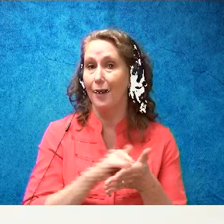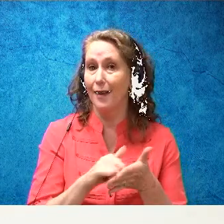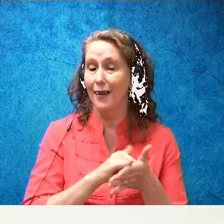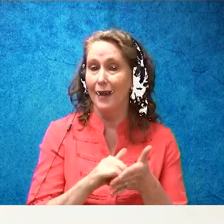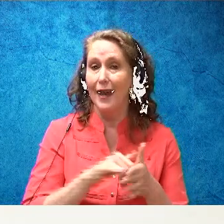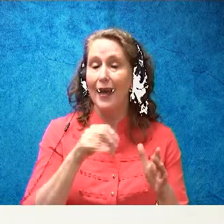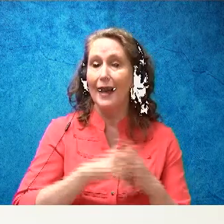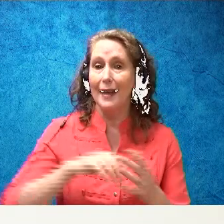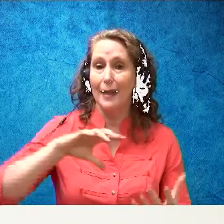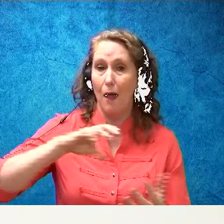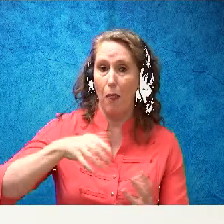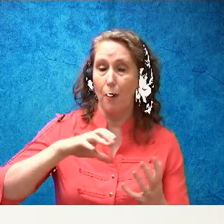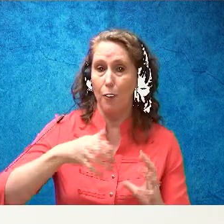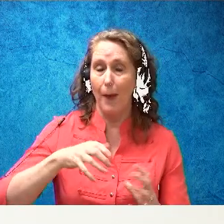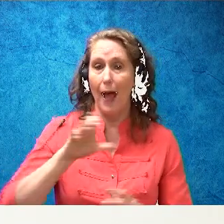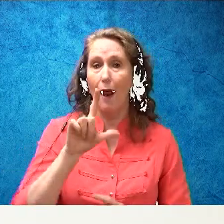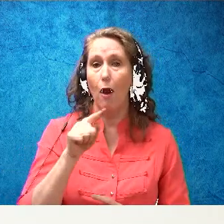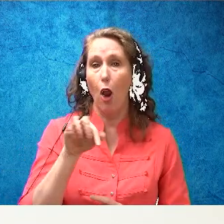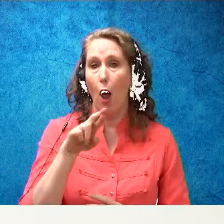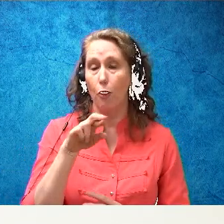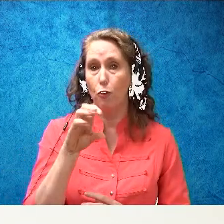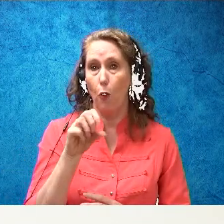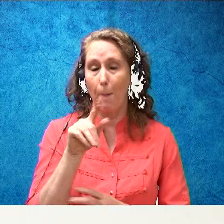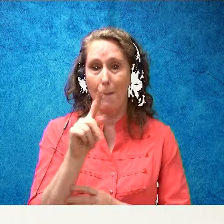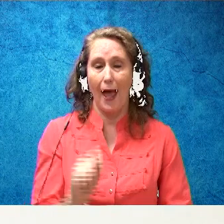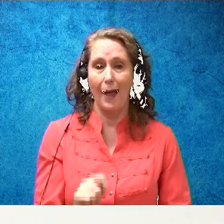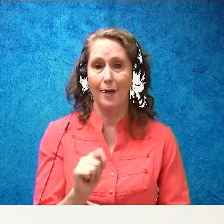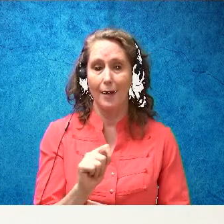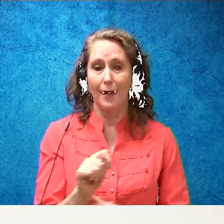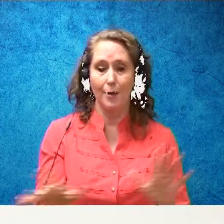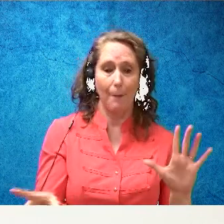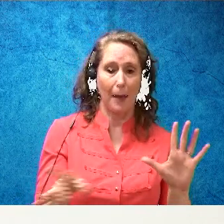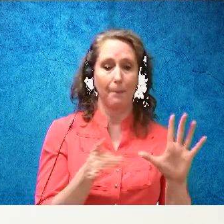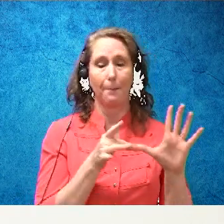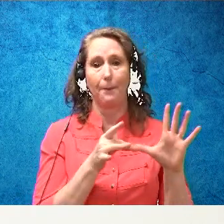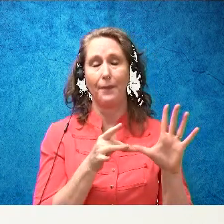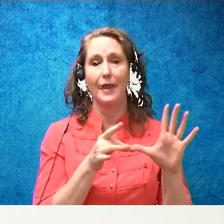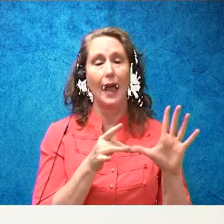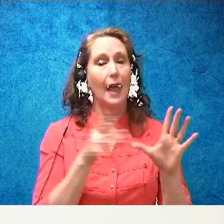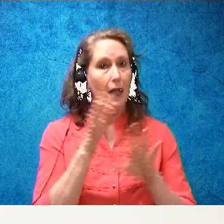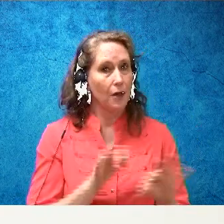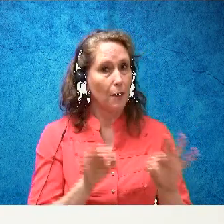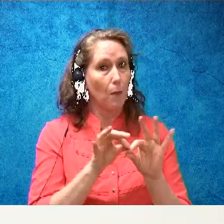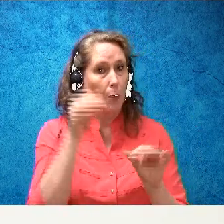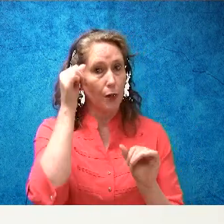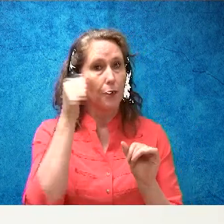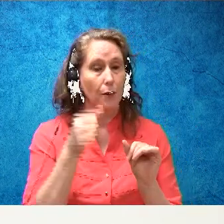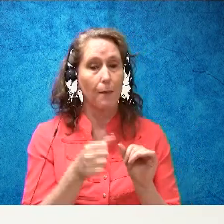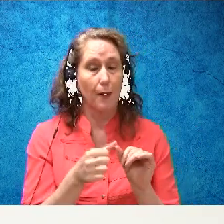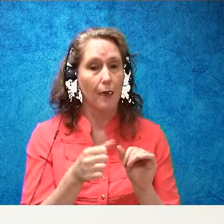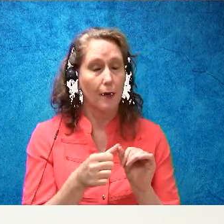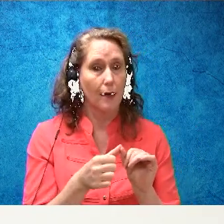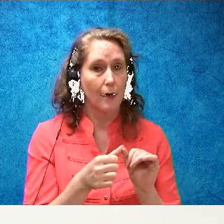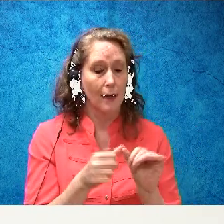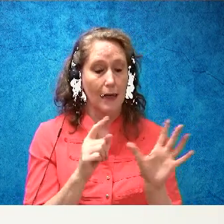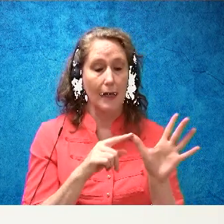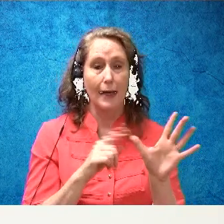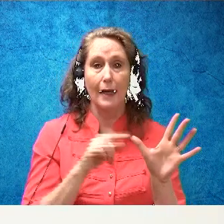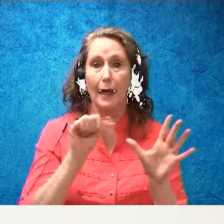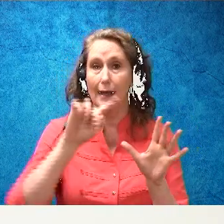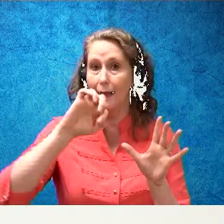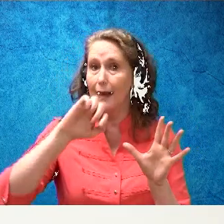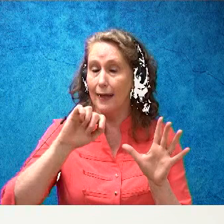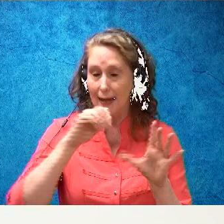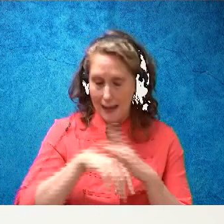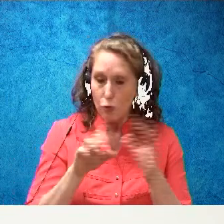That's exactly right. Awesome job. So I'm going to stick that up here on our chart. Now, it's important to remember, can your setting change throughout